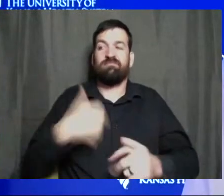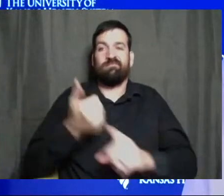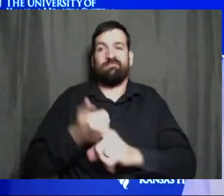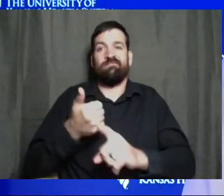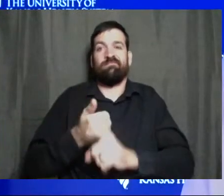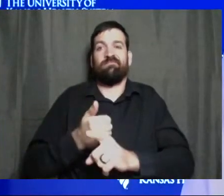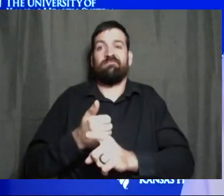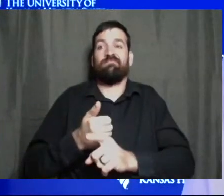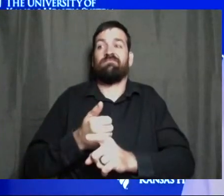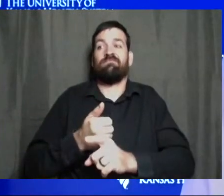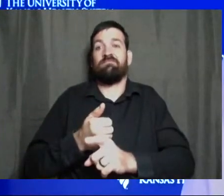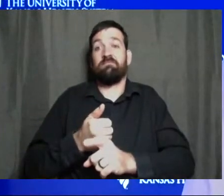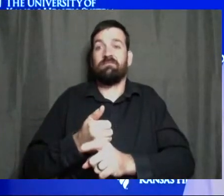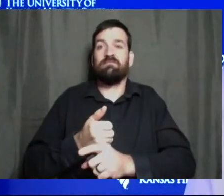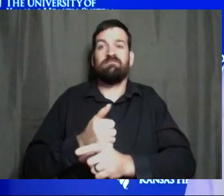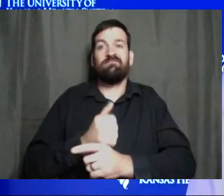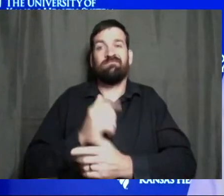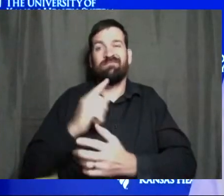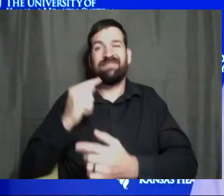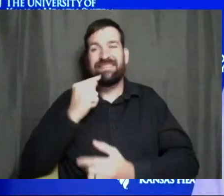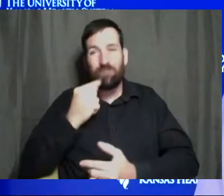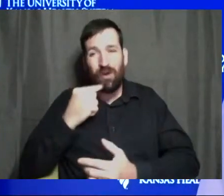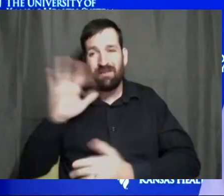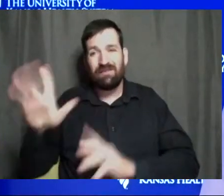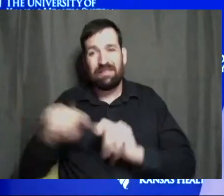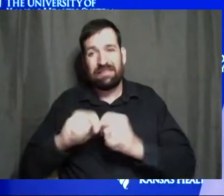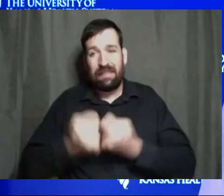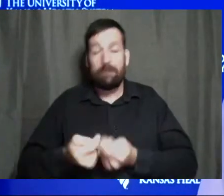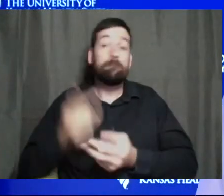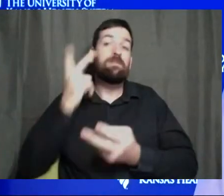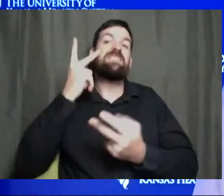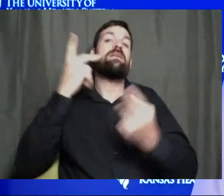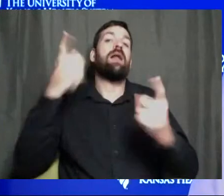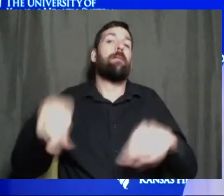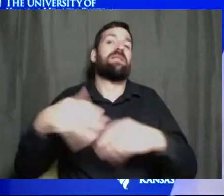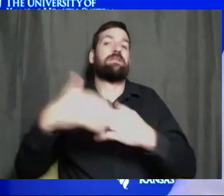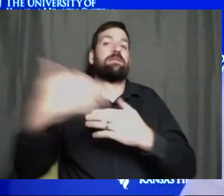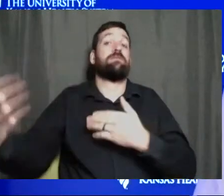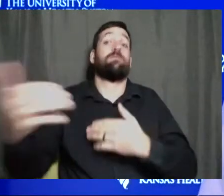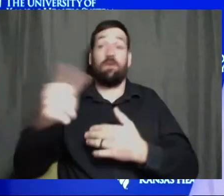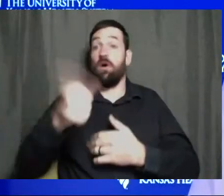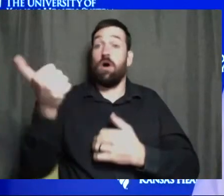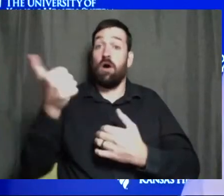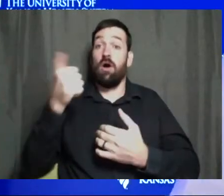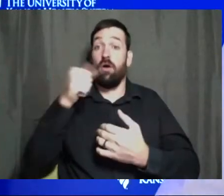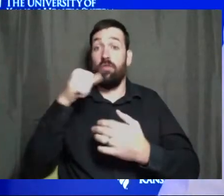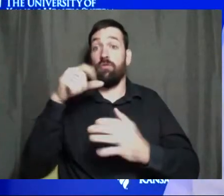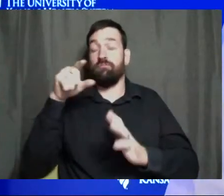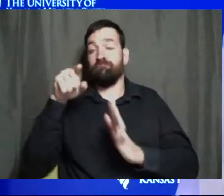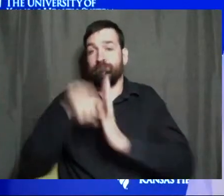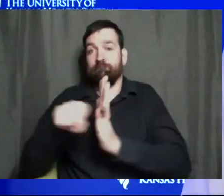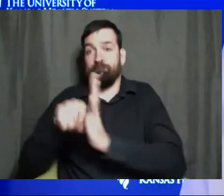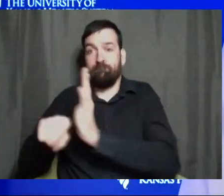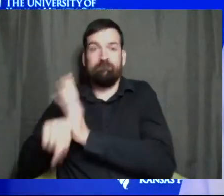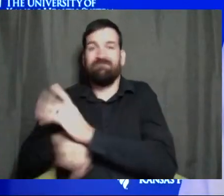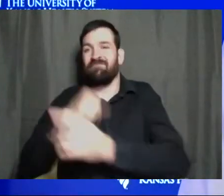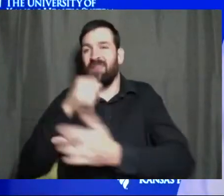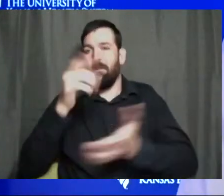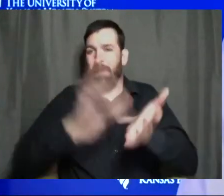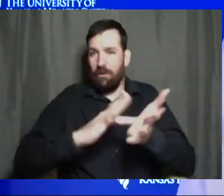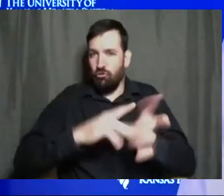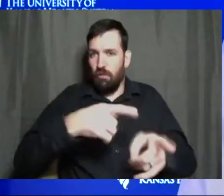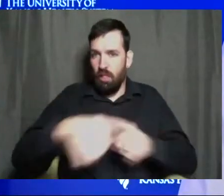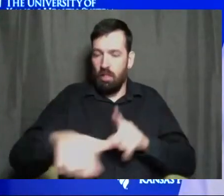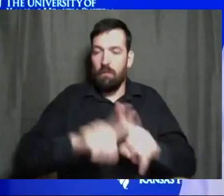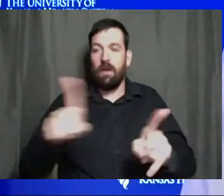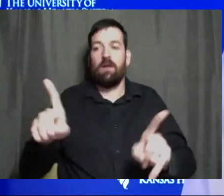teammates. And we'll see what happens now after this. We've seen some other fallout from this, not in the medical realm, but certainly